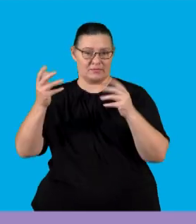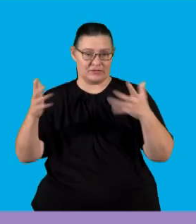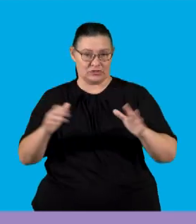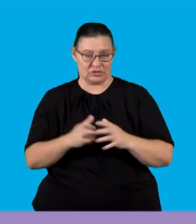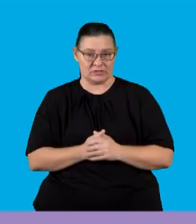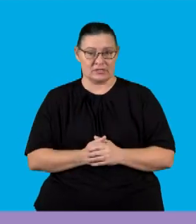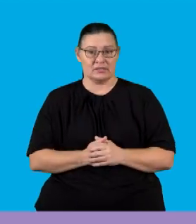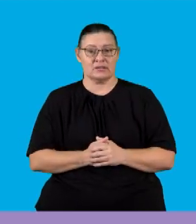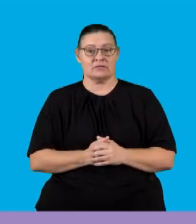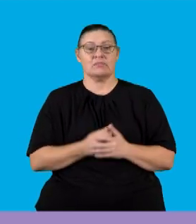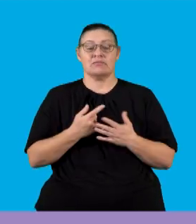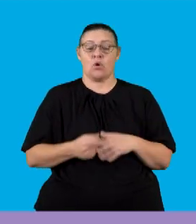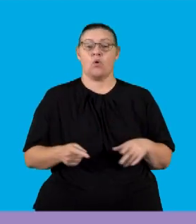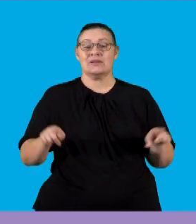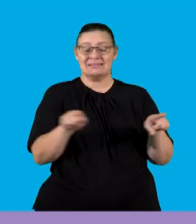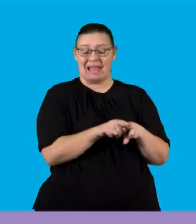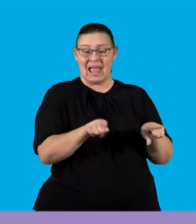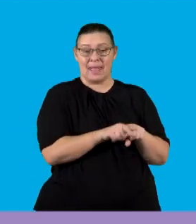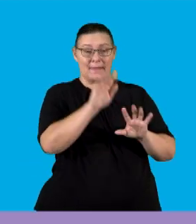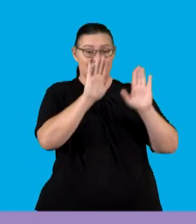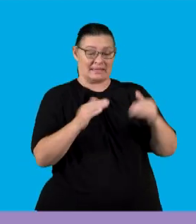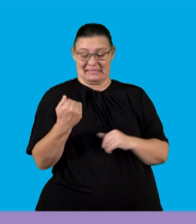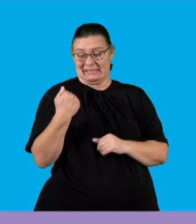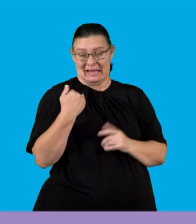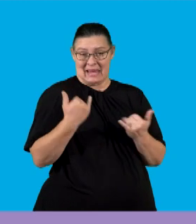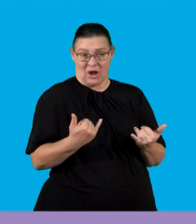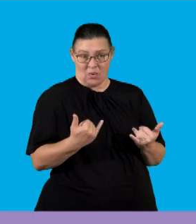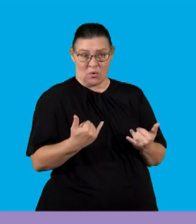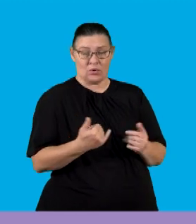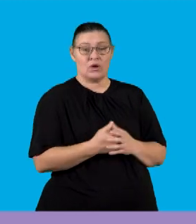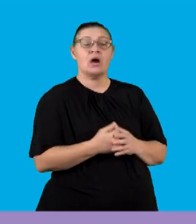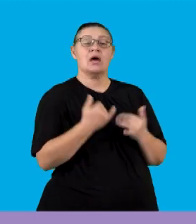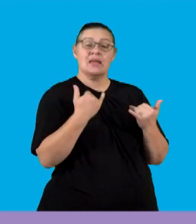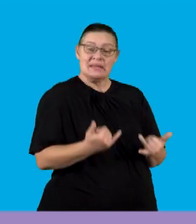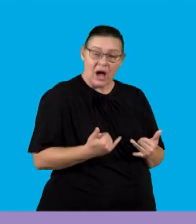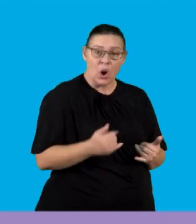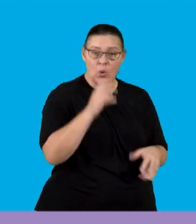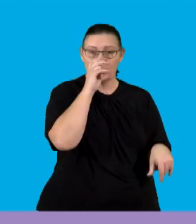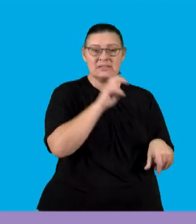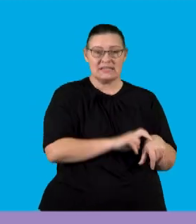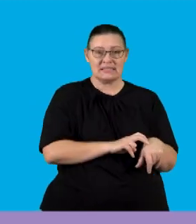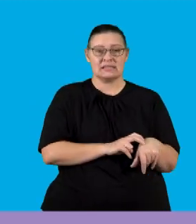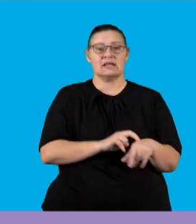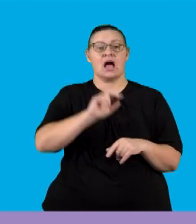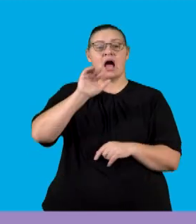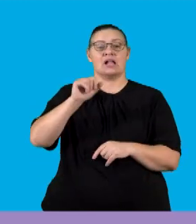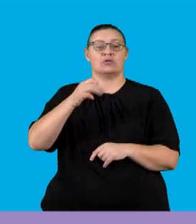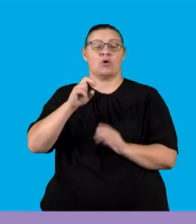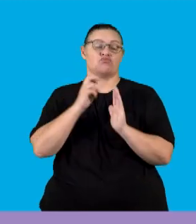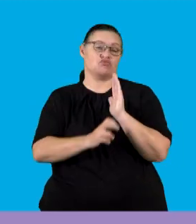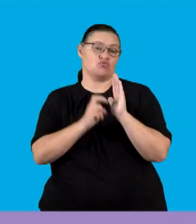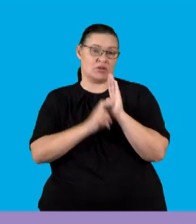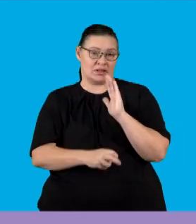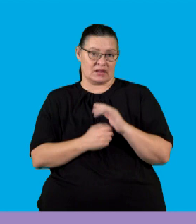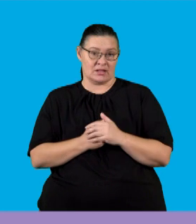the algebraic rule. Can you see the first terms that we have there? So we have a 1, a